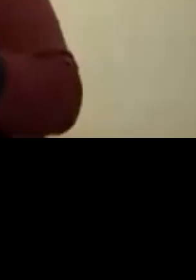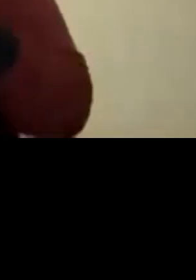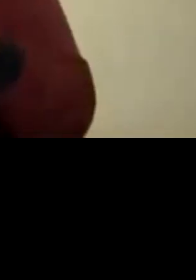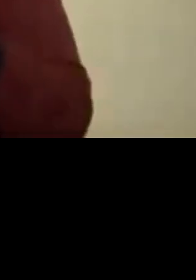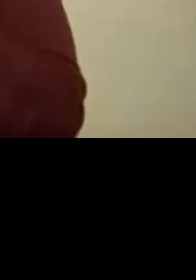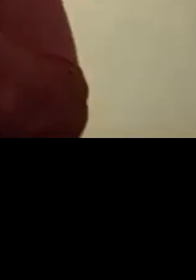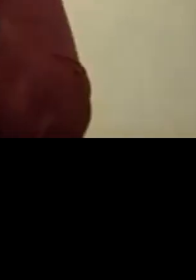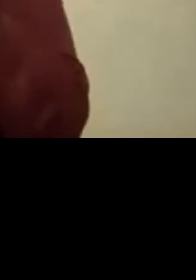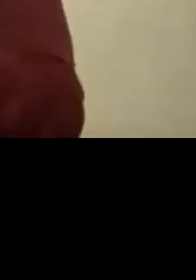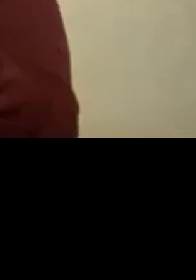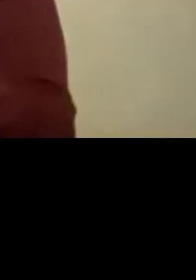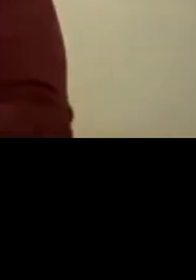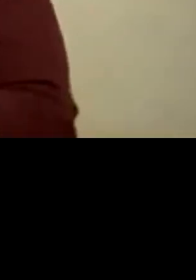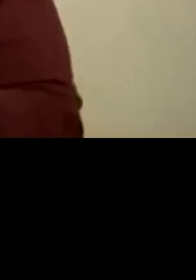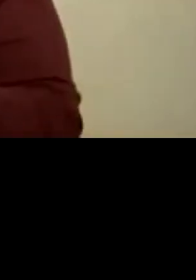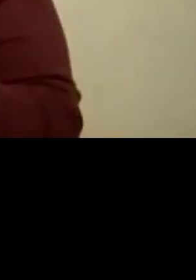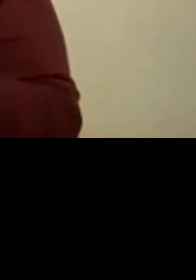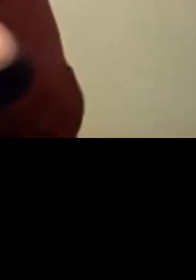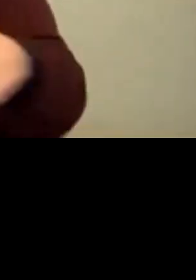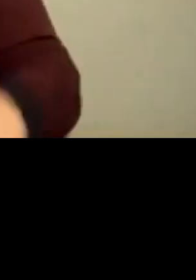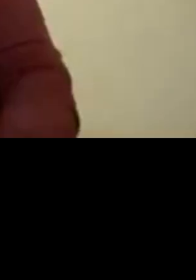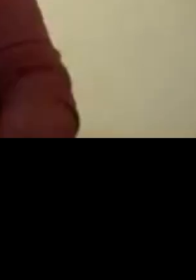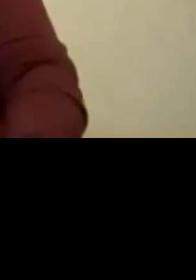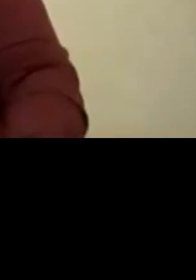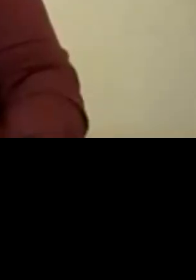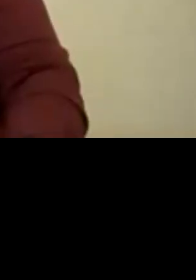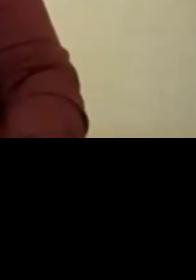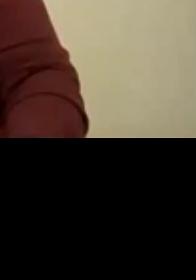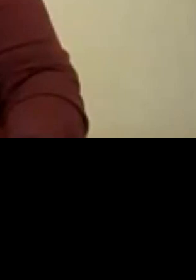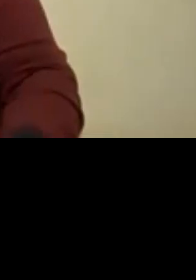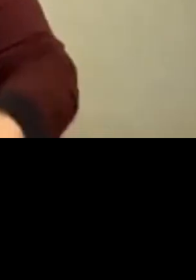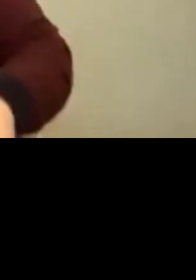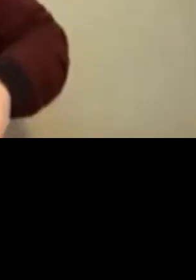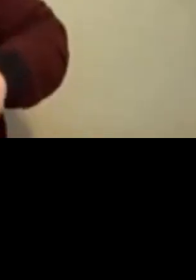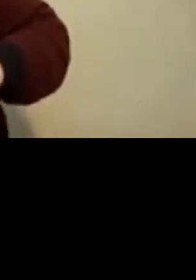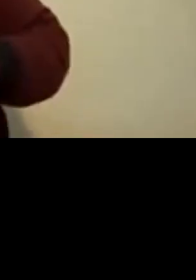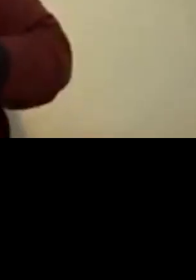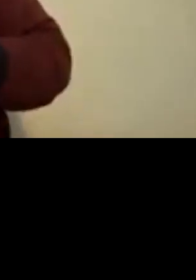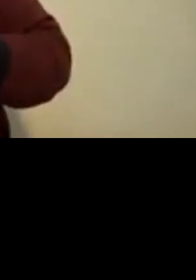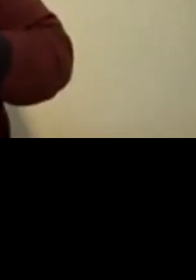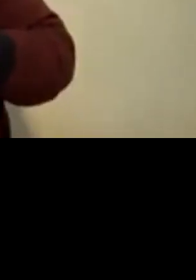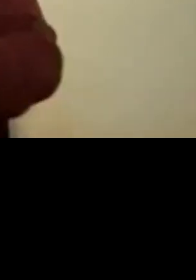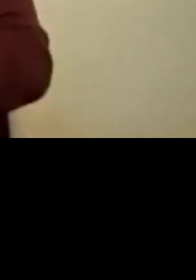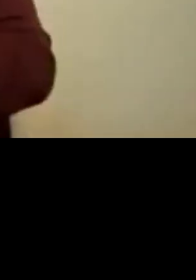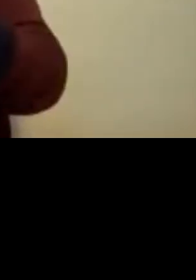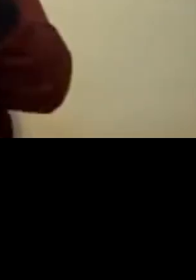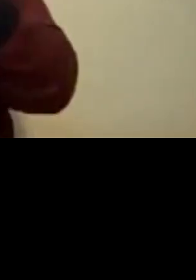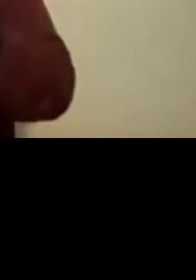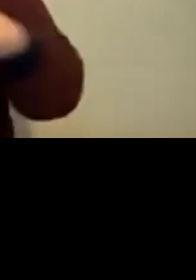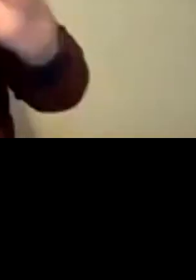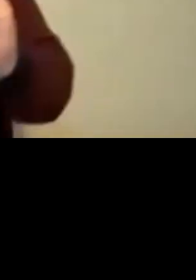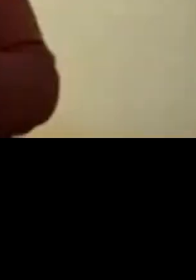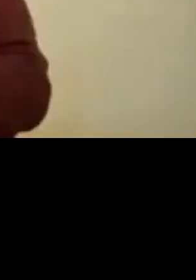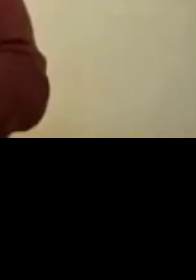All right, we have another question. And this one is, for the patients who finish the 6 sessions, are